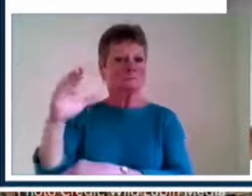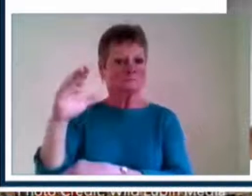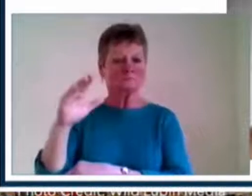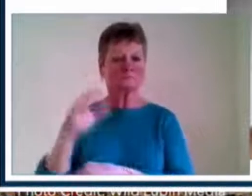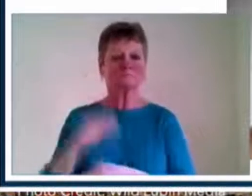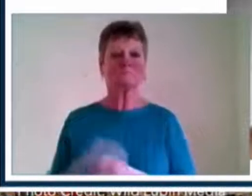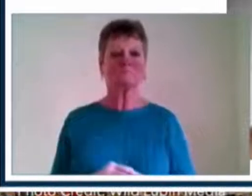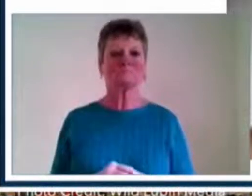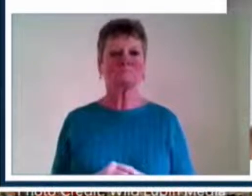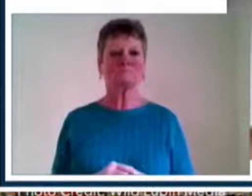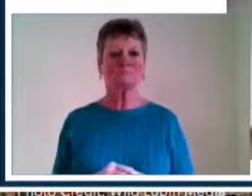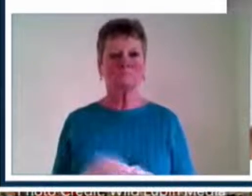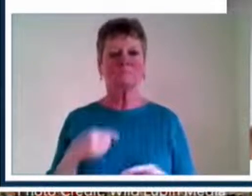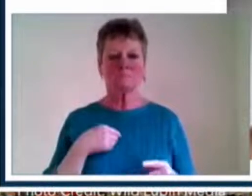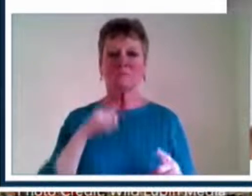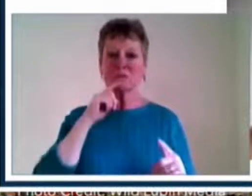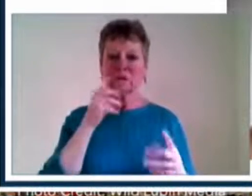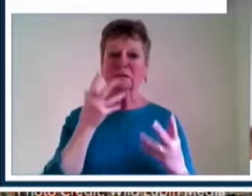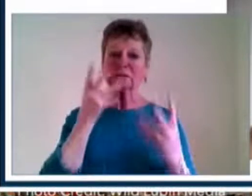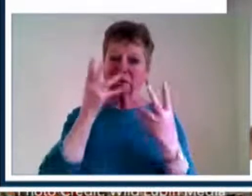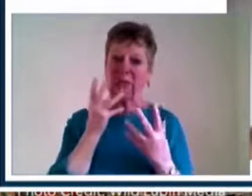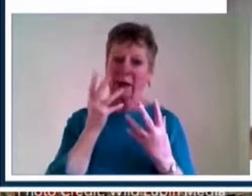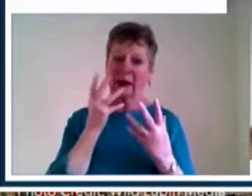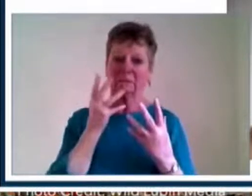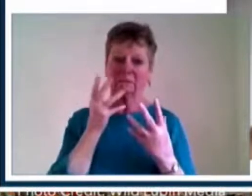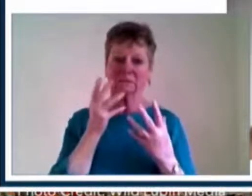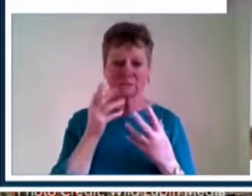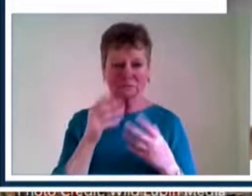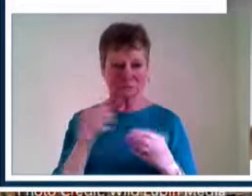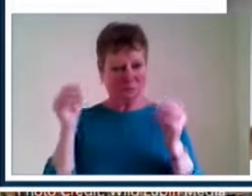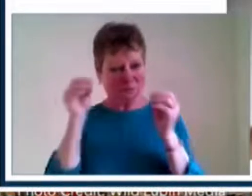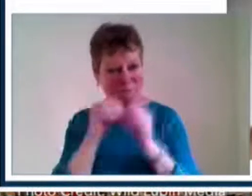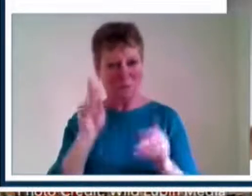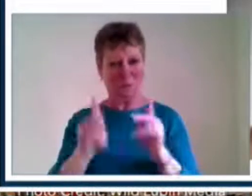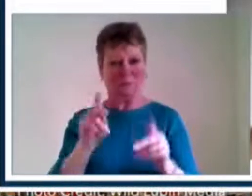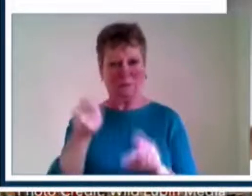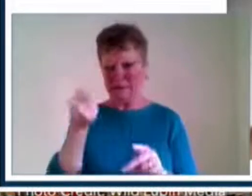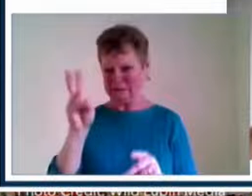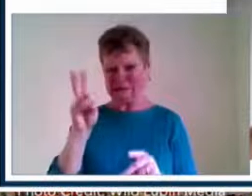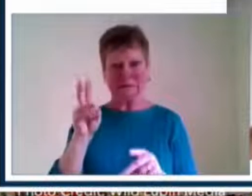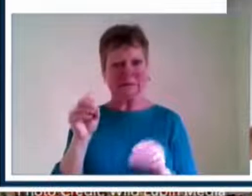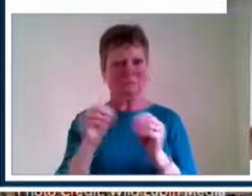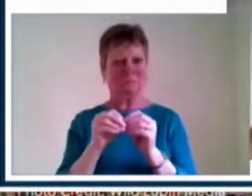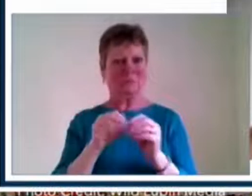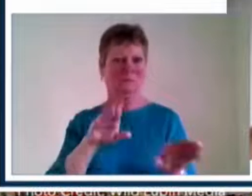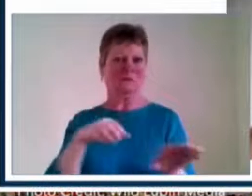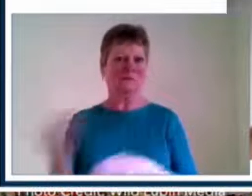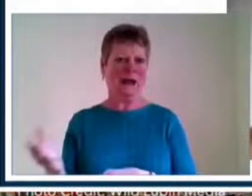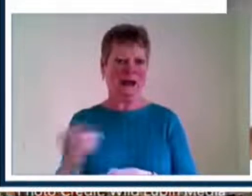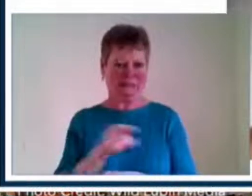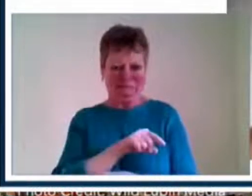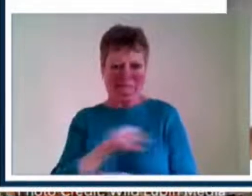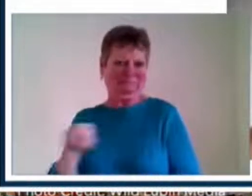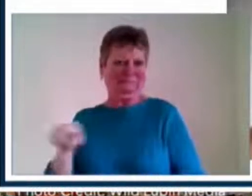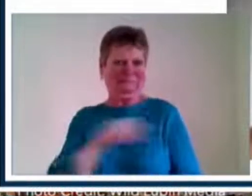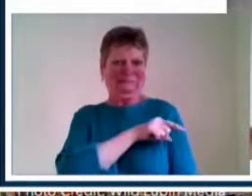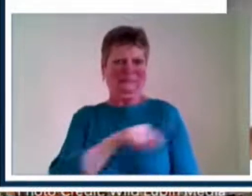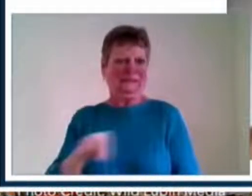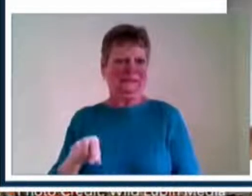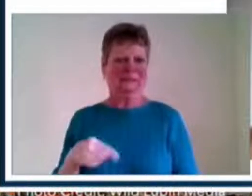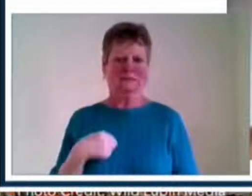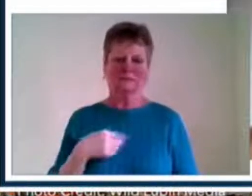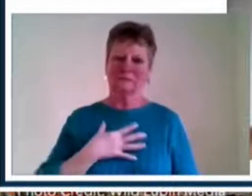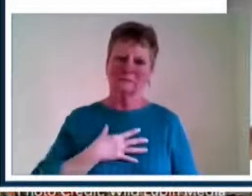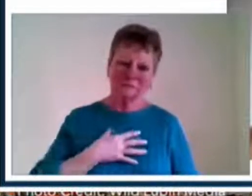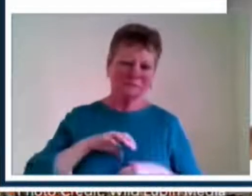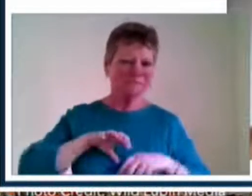It also saddens me to acknowledge that 16 more people have died from COVID in the last week. And my deepest